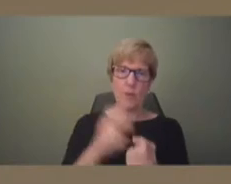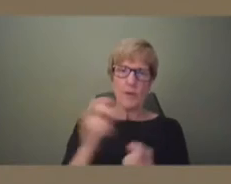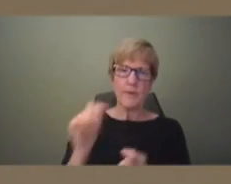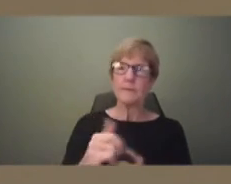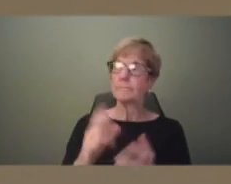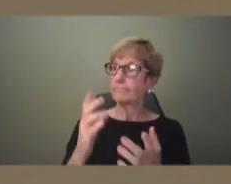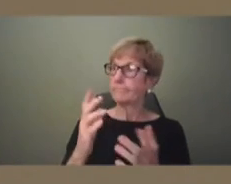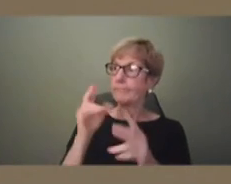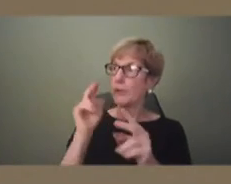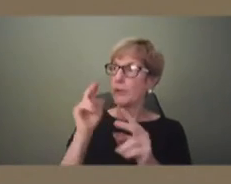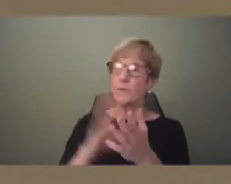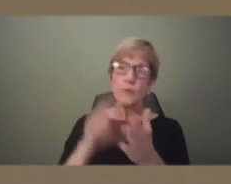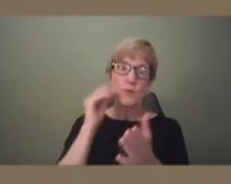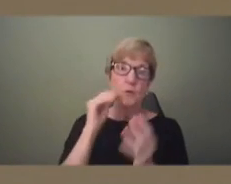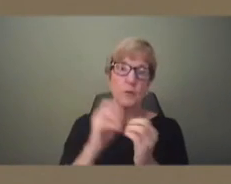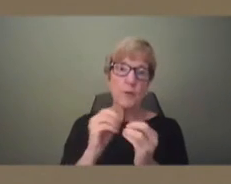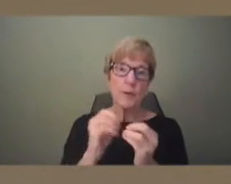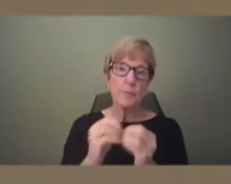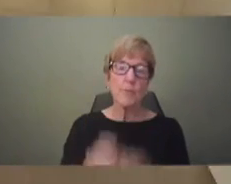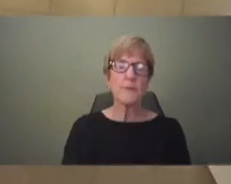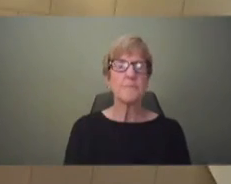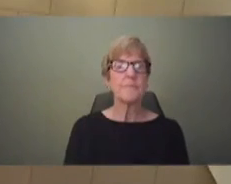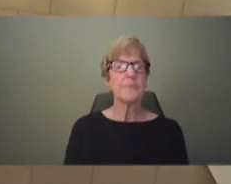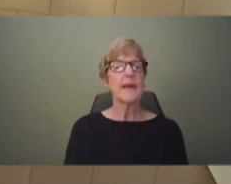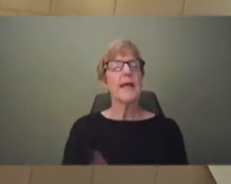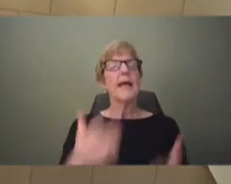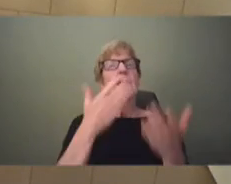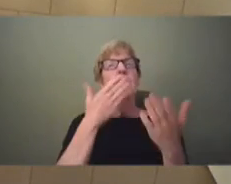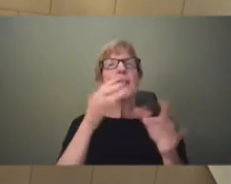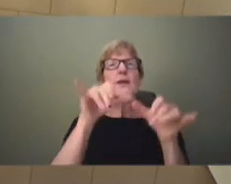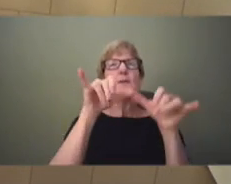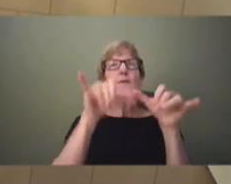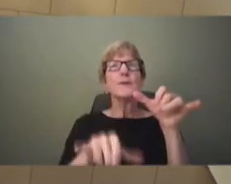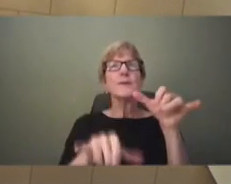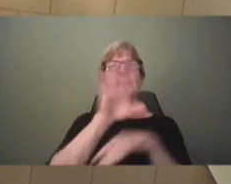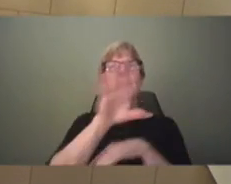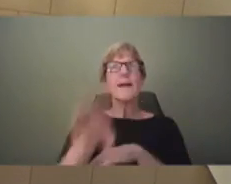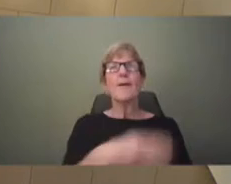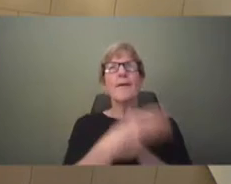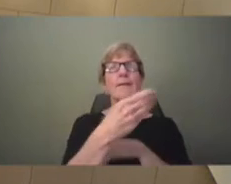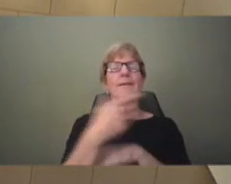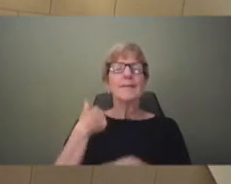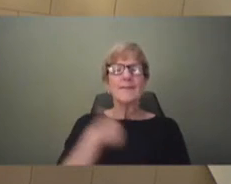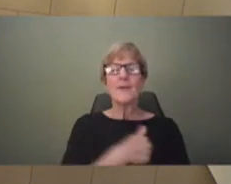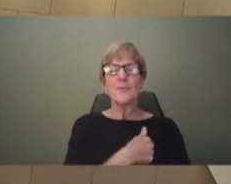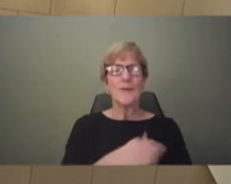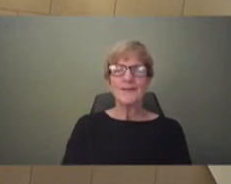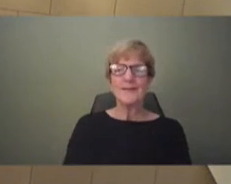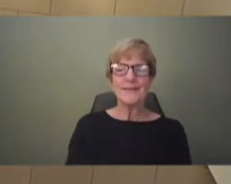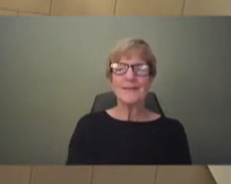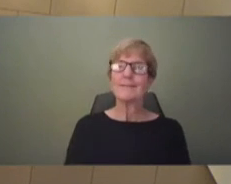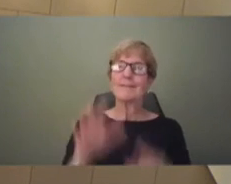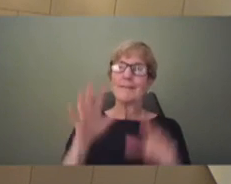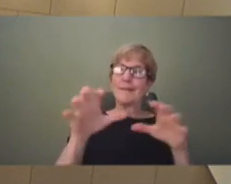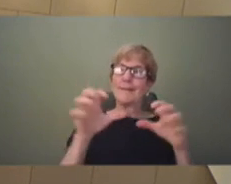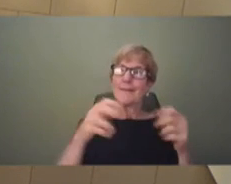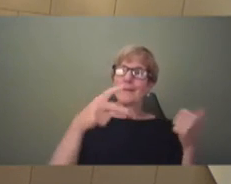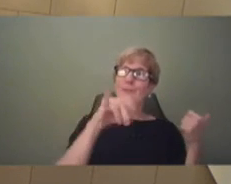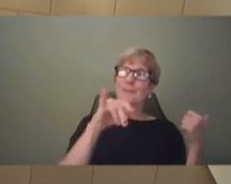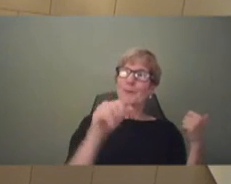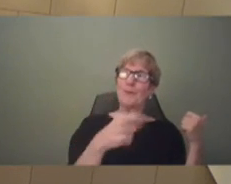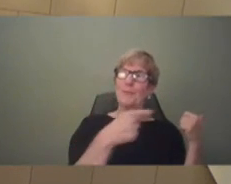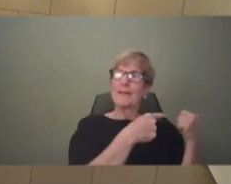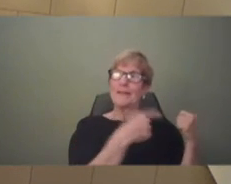more thank you for spending the evening with us they sure did got some cold pizza in the back if you want some